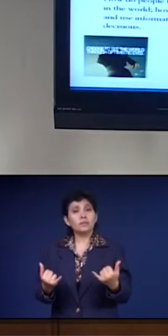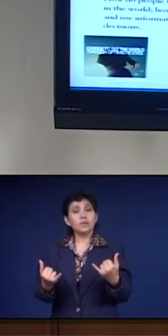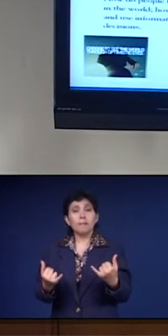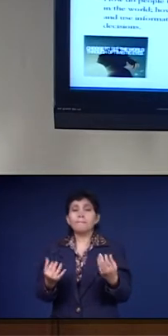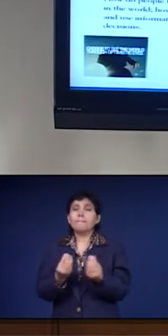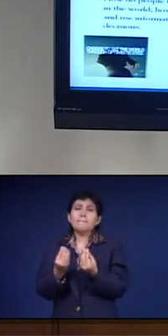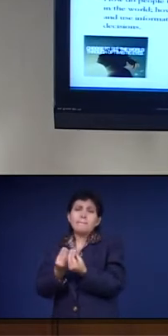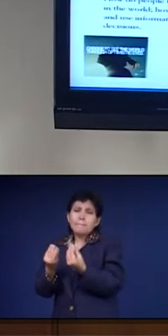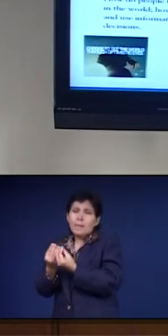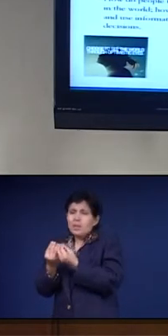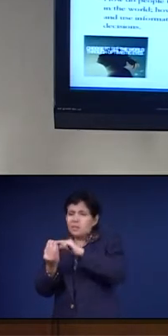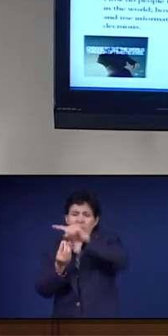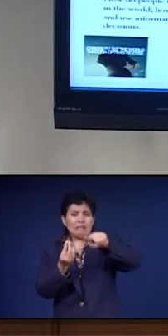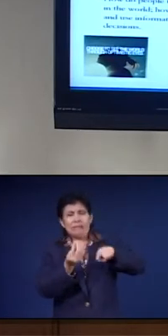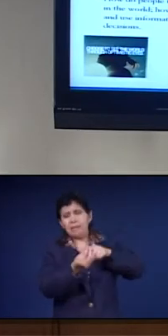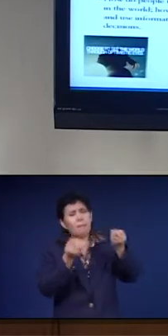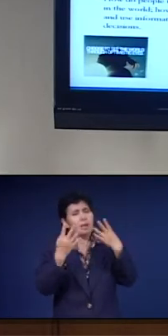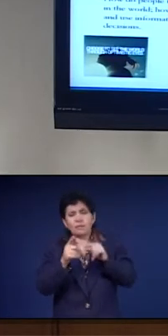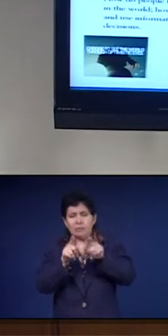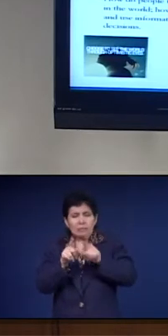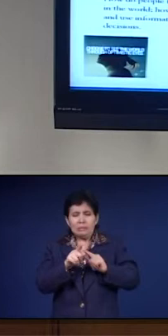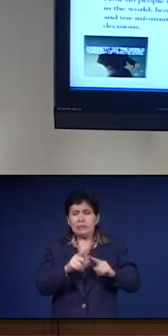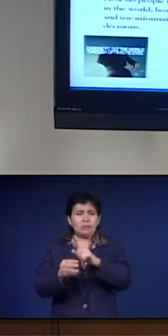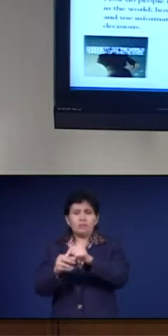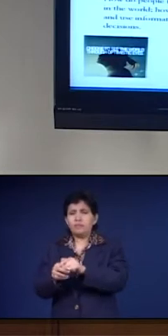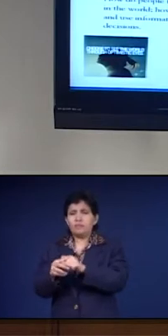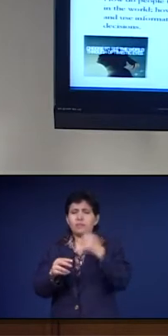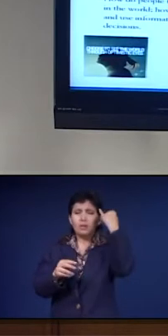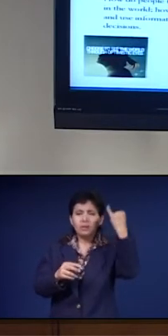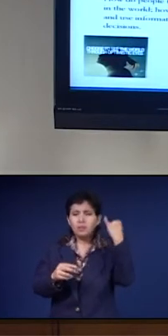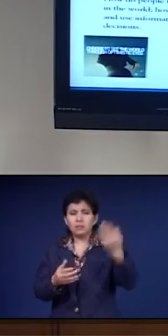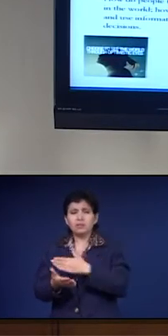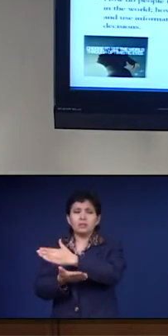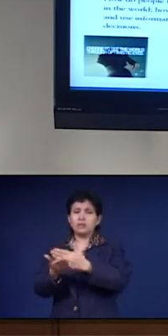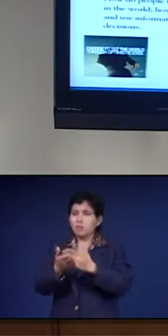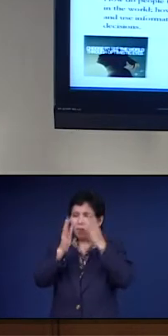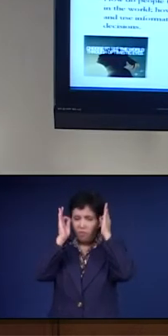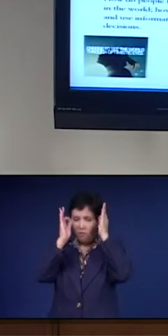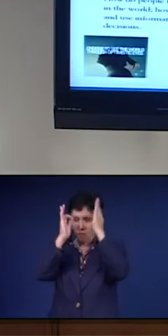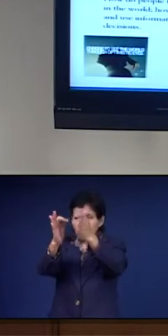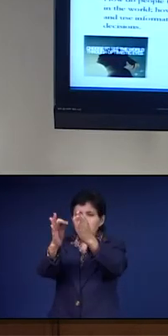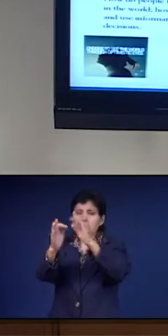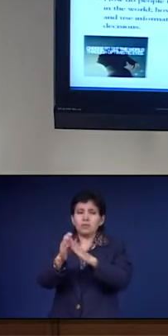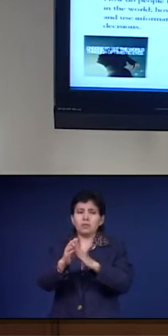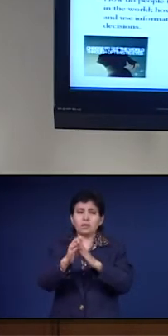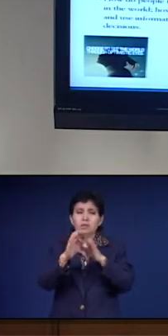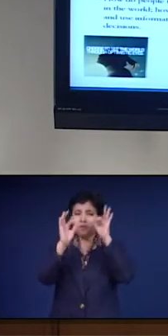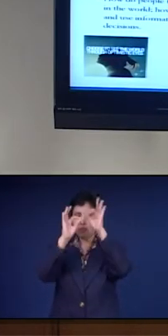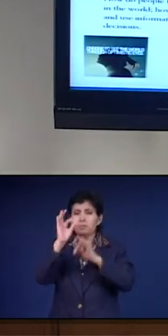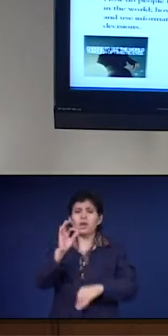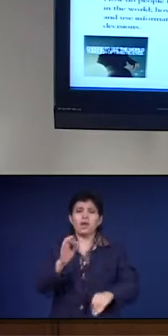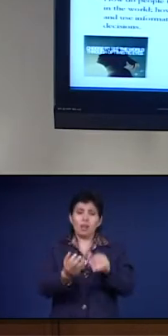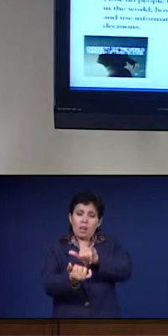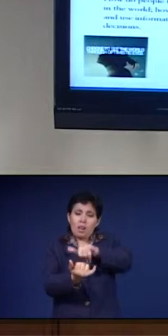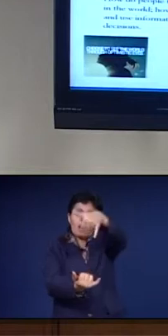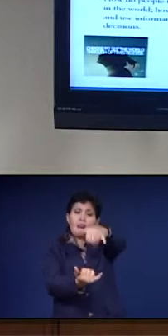as many stimulus around us today, we tend to focus on some. Some tend to focus on the camera, or some tend to focus on the